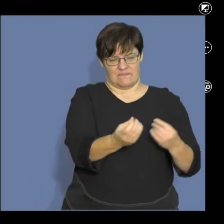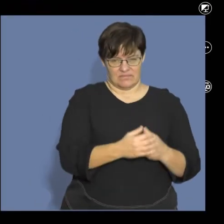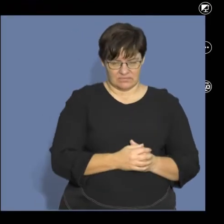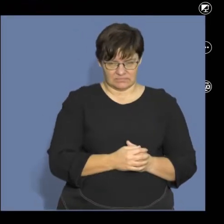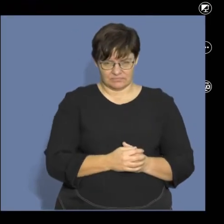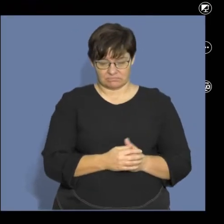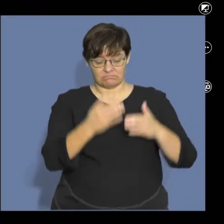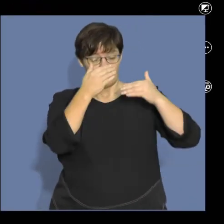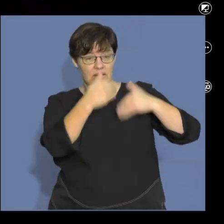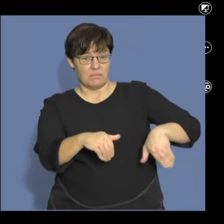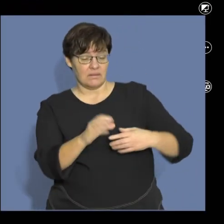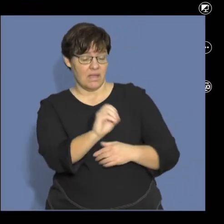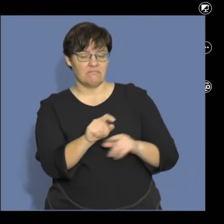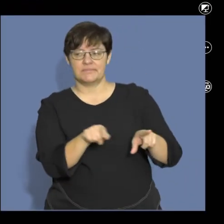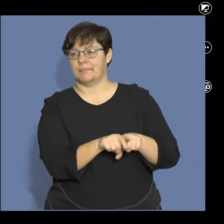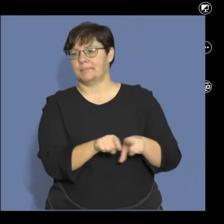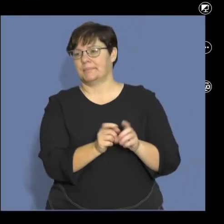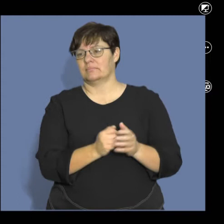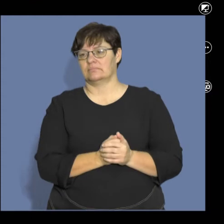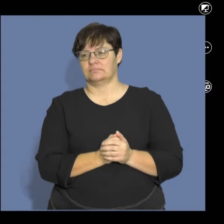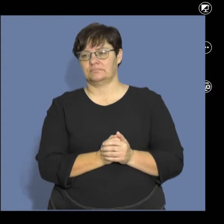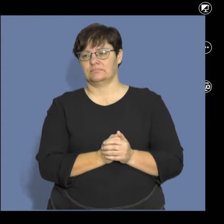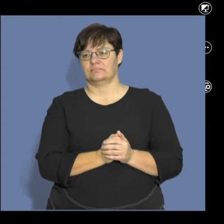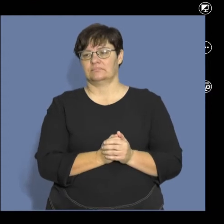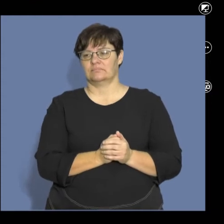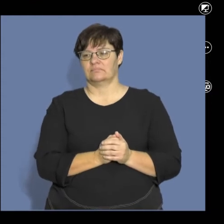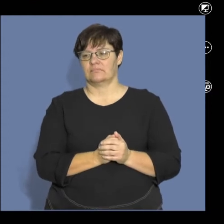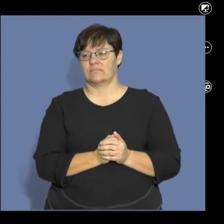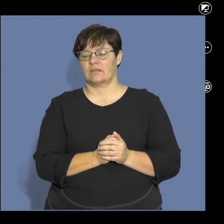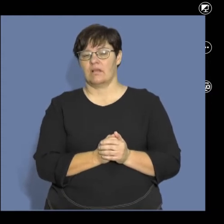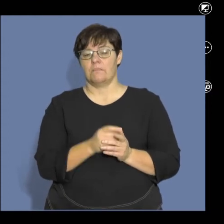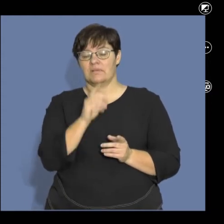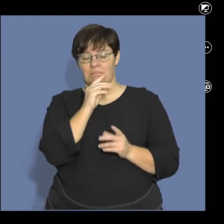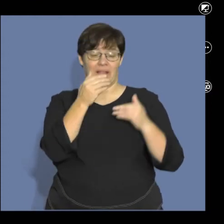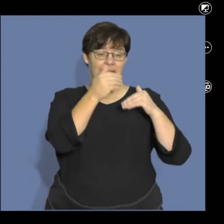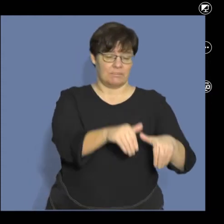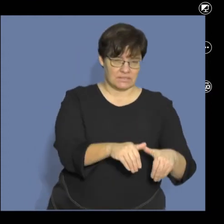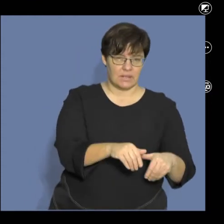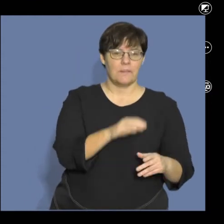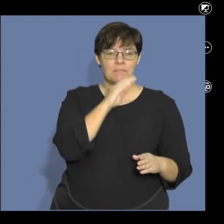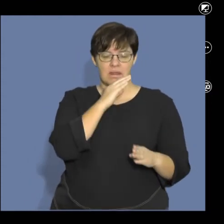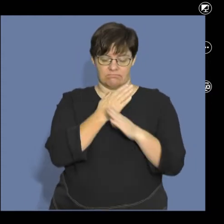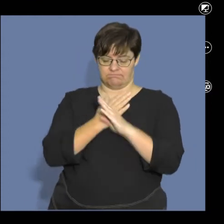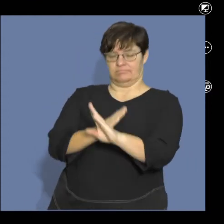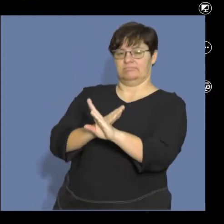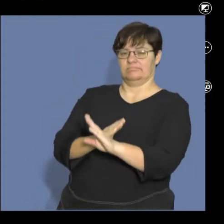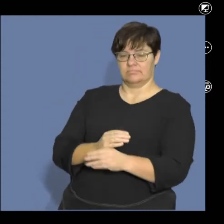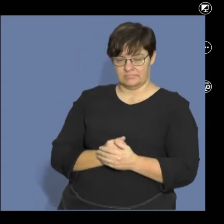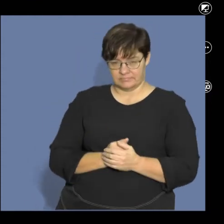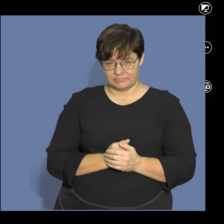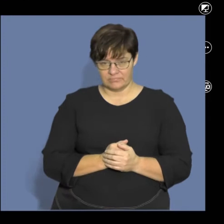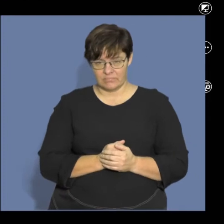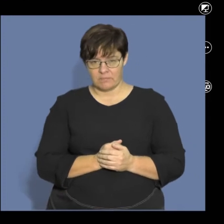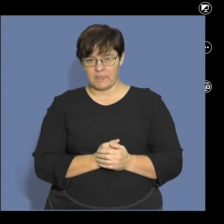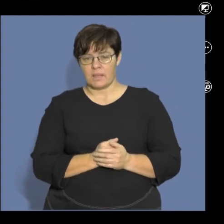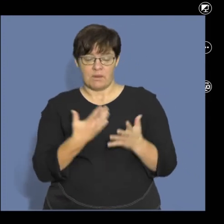across limits quite often. If we limit something, we restrict it. We